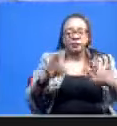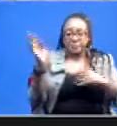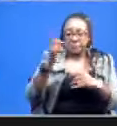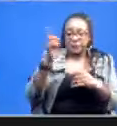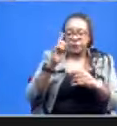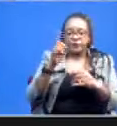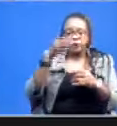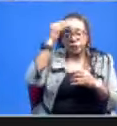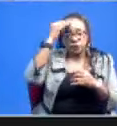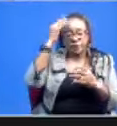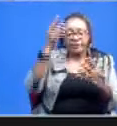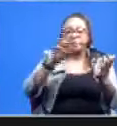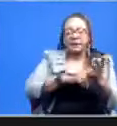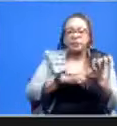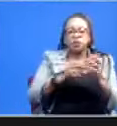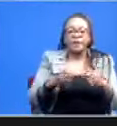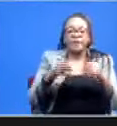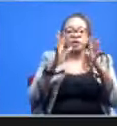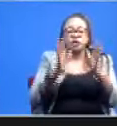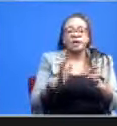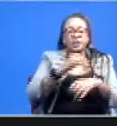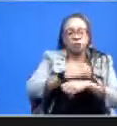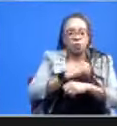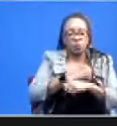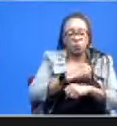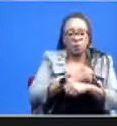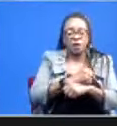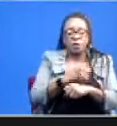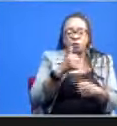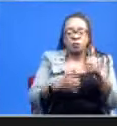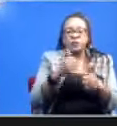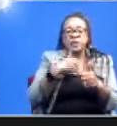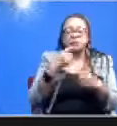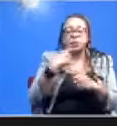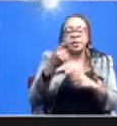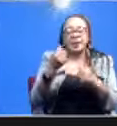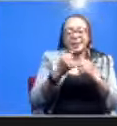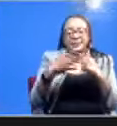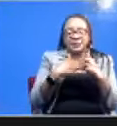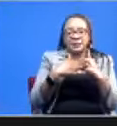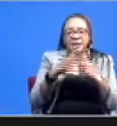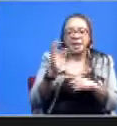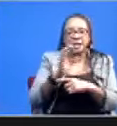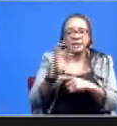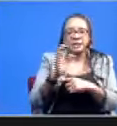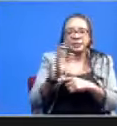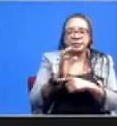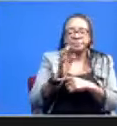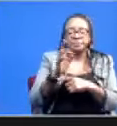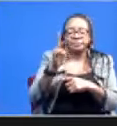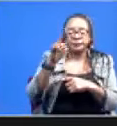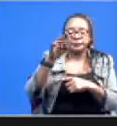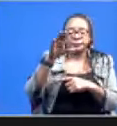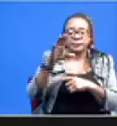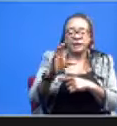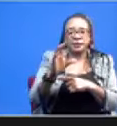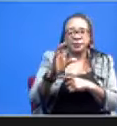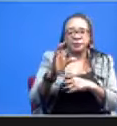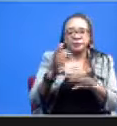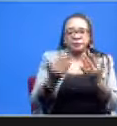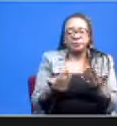has since replaced all examination officials at the school, which has 119 candidates. The Kenya National